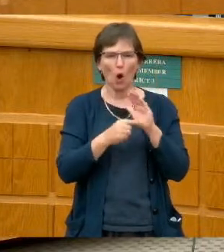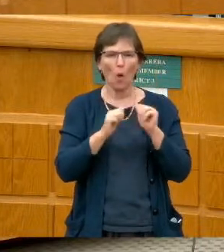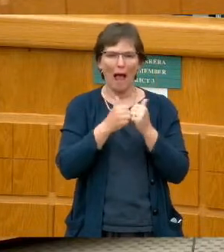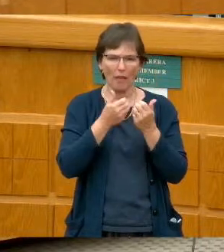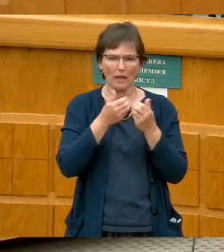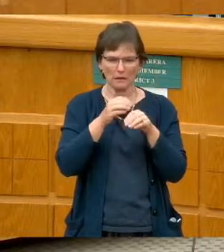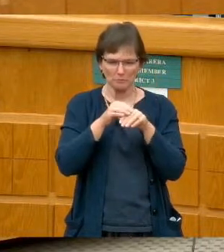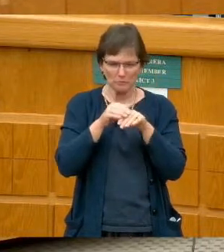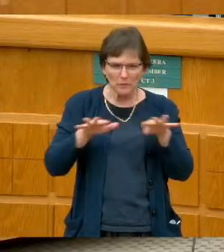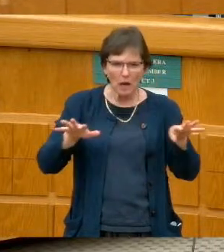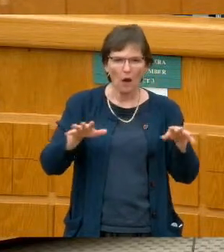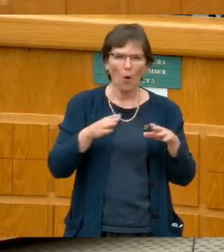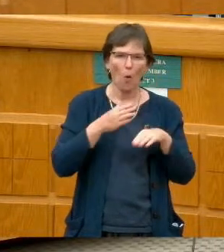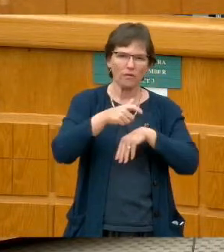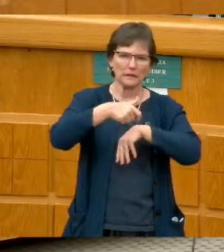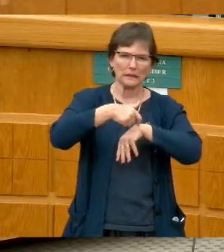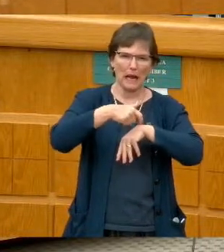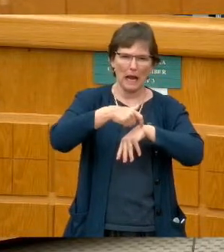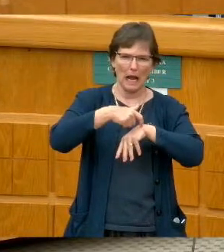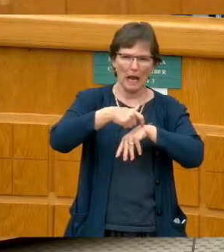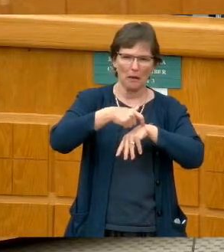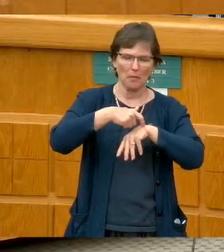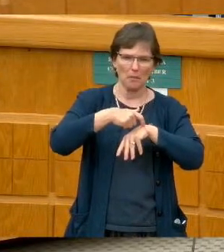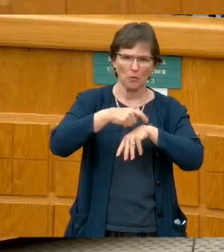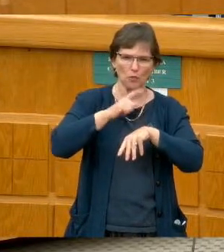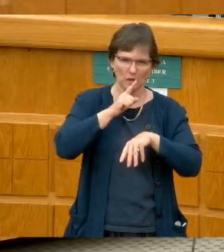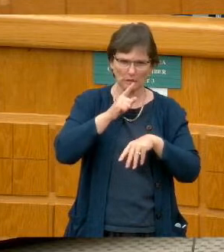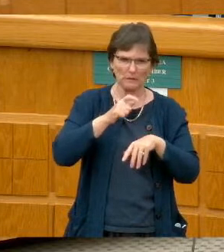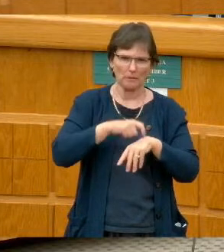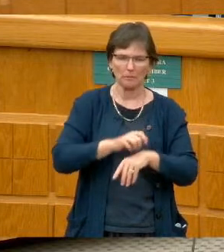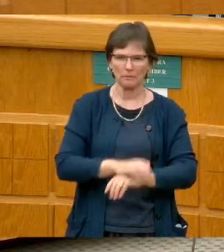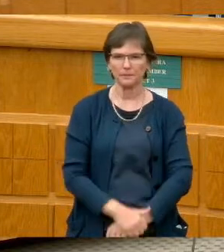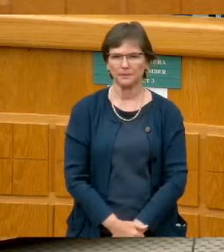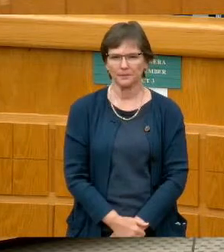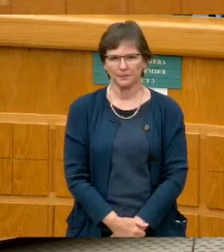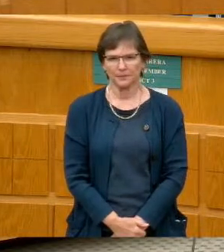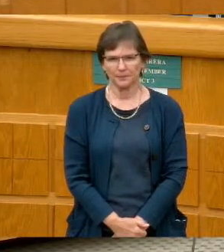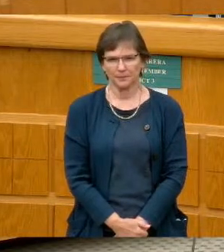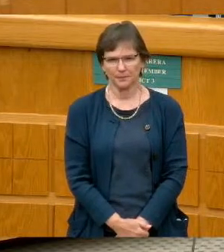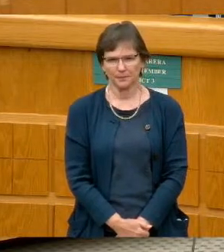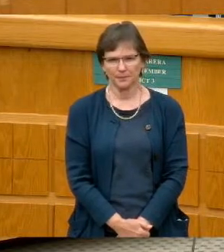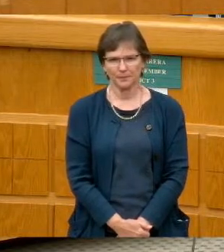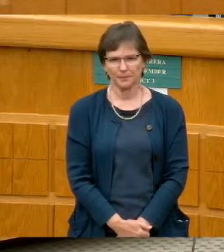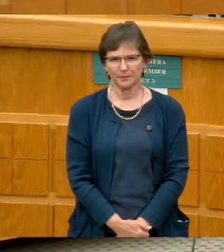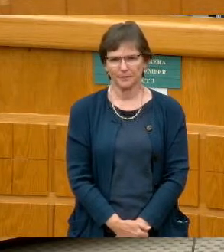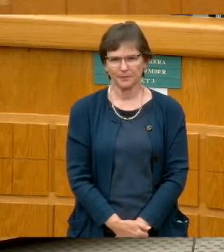yellow is the data drop in retrospect. Okay.